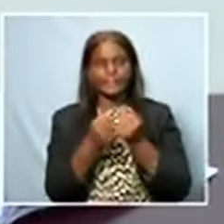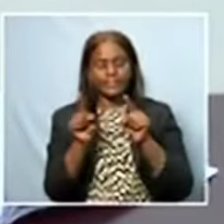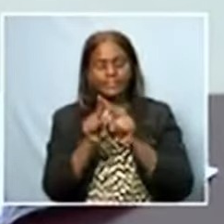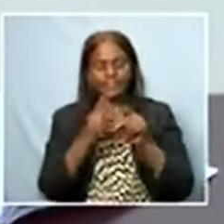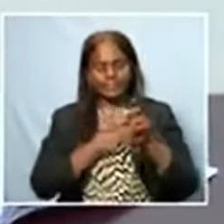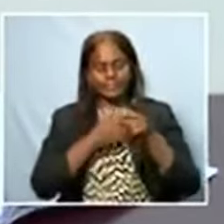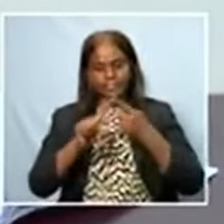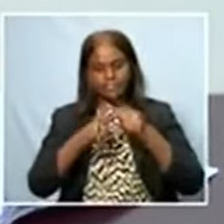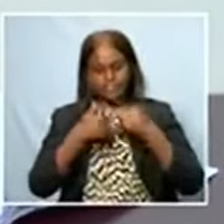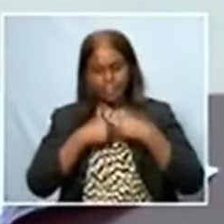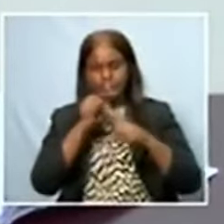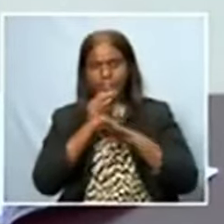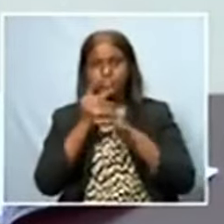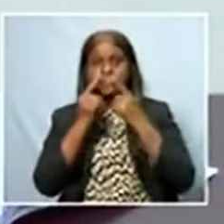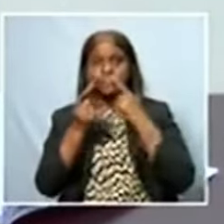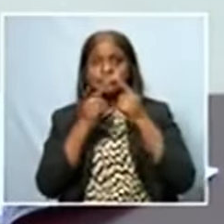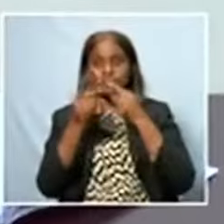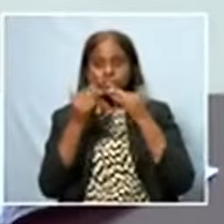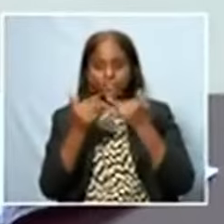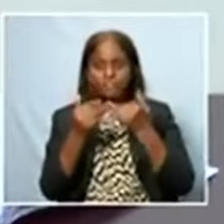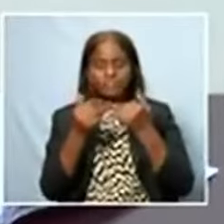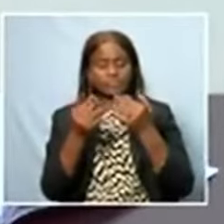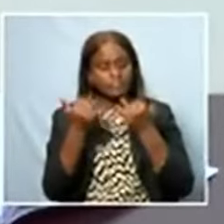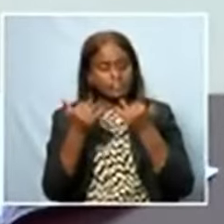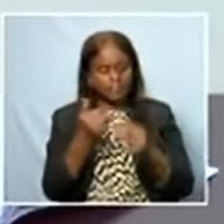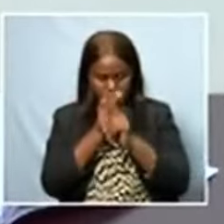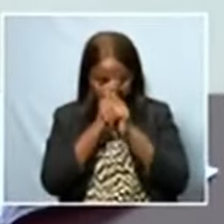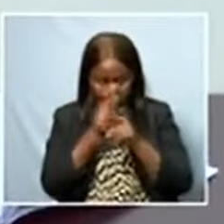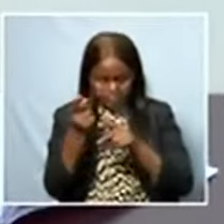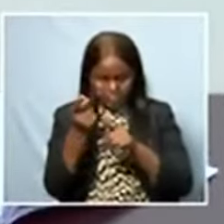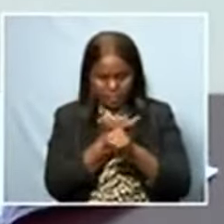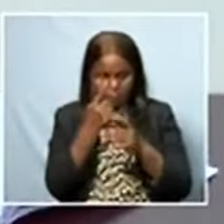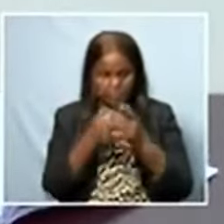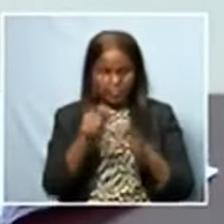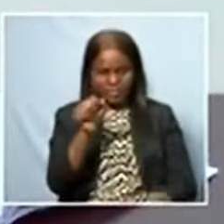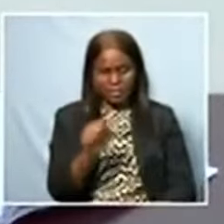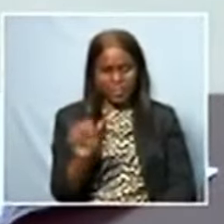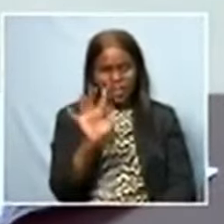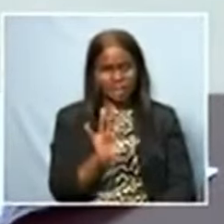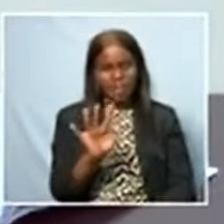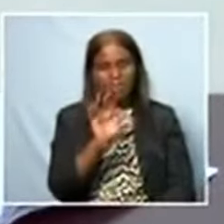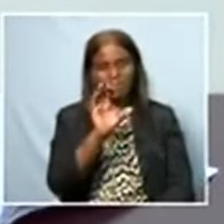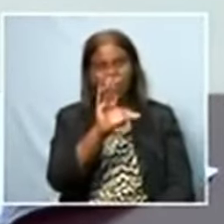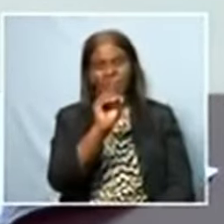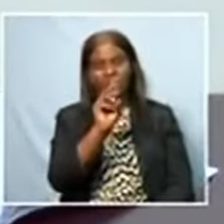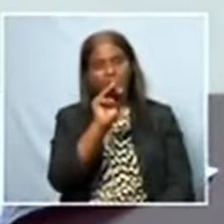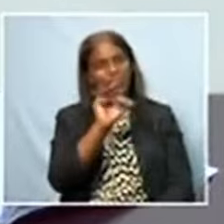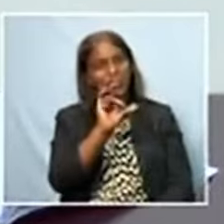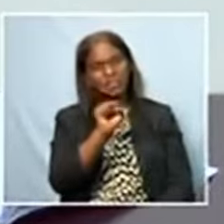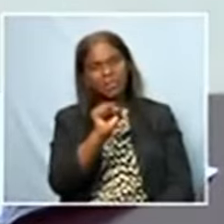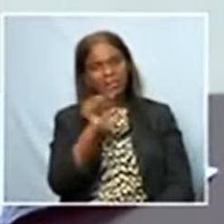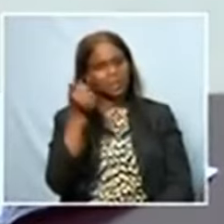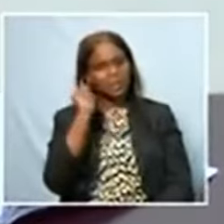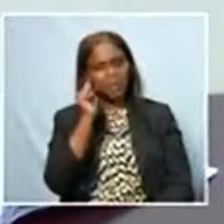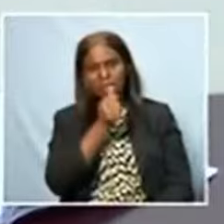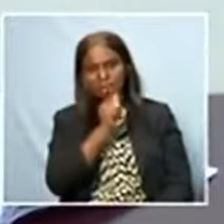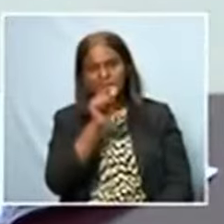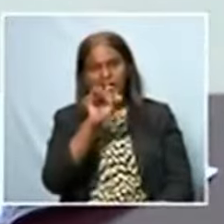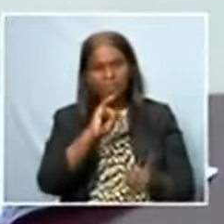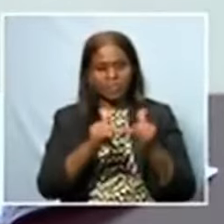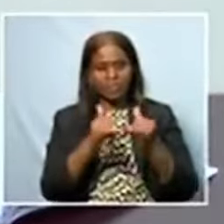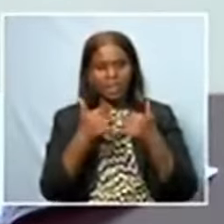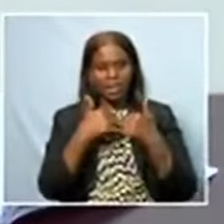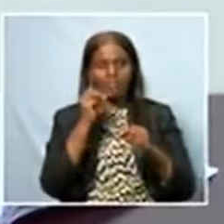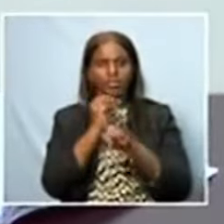colleague has said, a number of the products right now, Honorable, they're coming from the SADC and COMESA region, Kenya, South Africa, and so forth, where